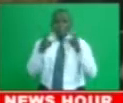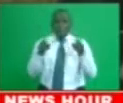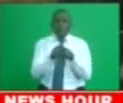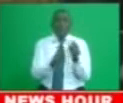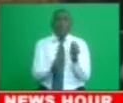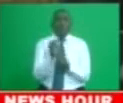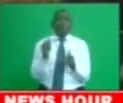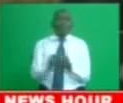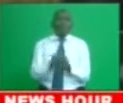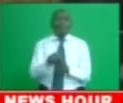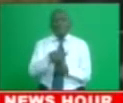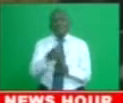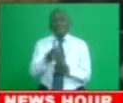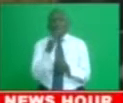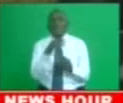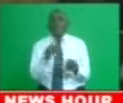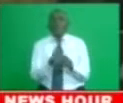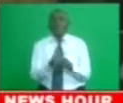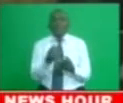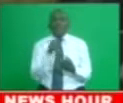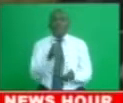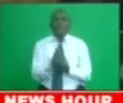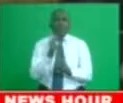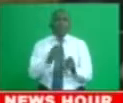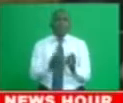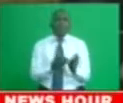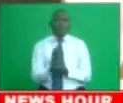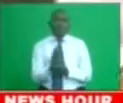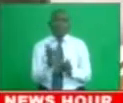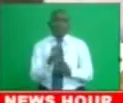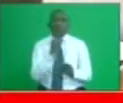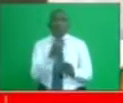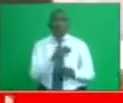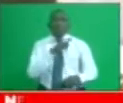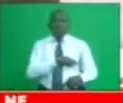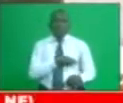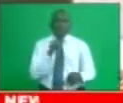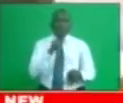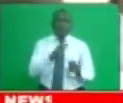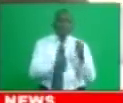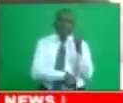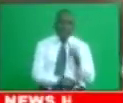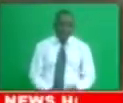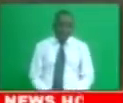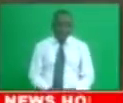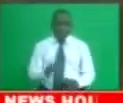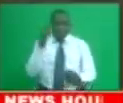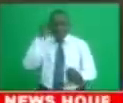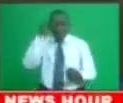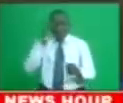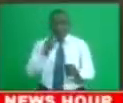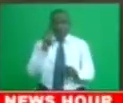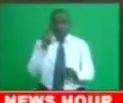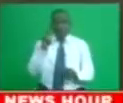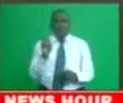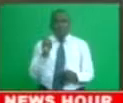most corrosive agents which deny people legitimate benefits and which must be punished. The head of the European